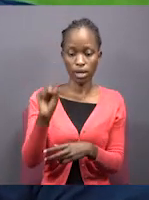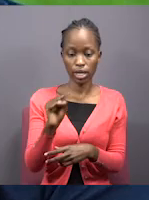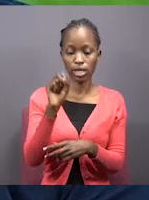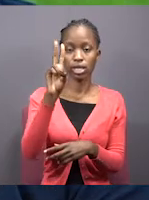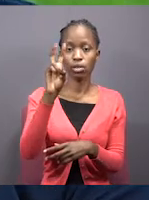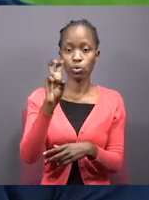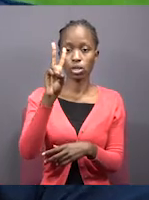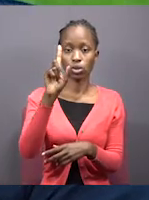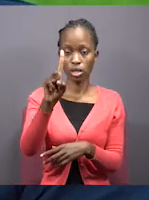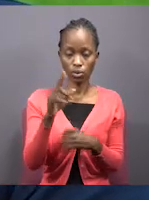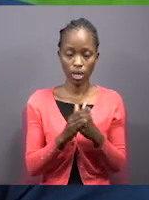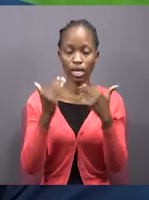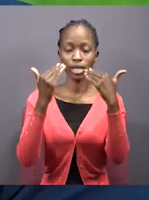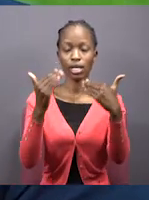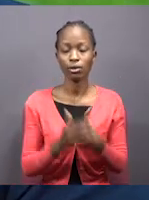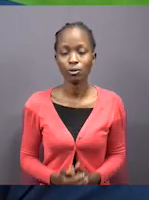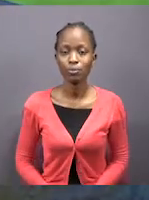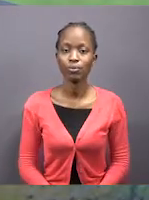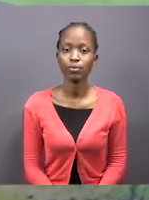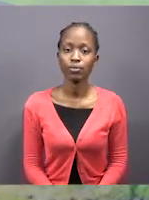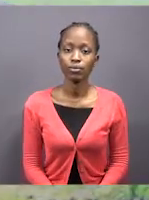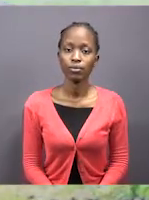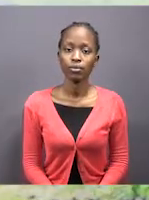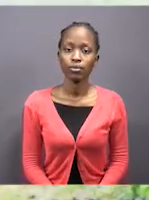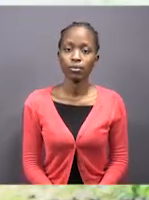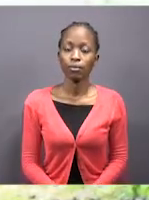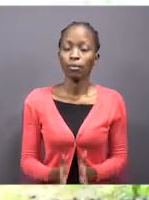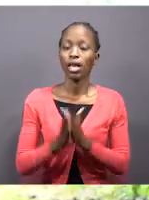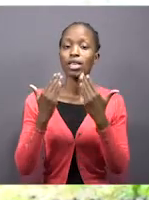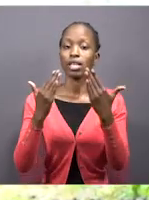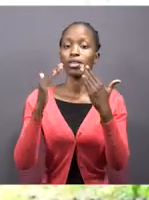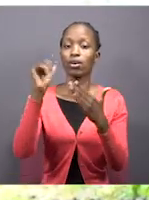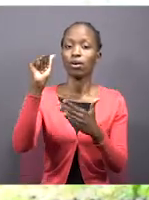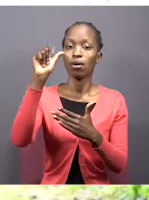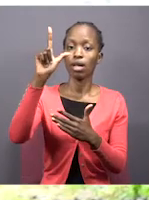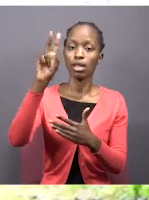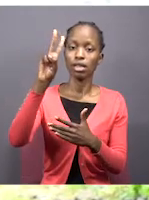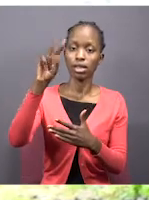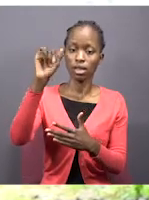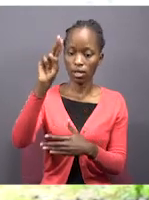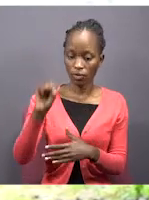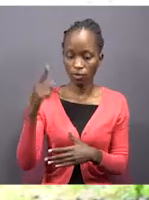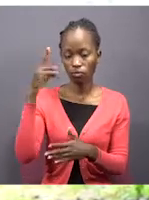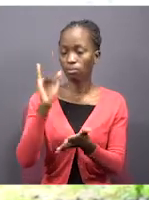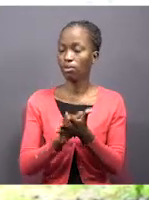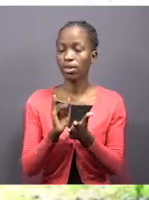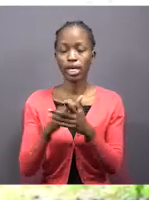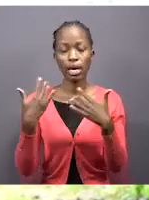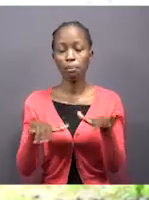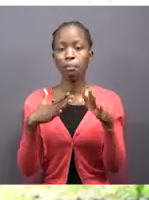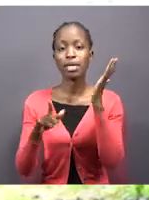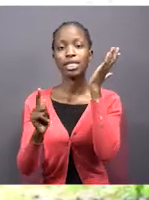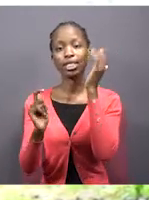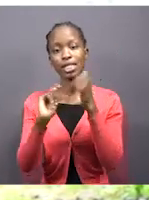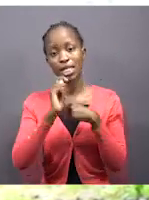DVBS 2021. Thank you. Thank you so much, Alvin, for that heartwarming testimony.